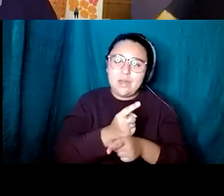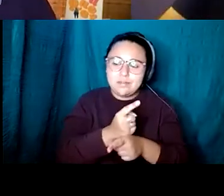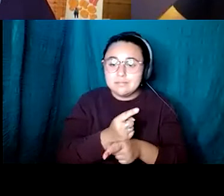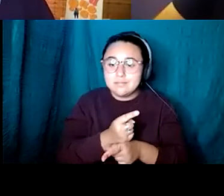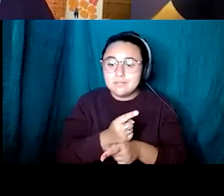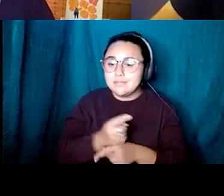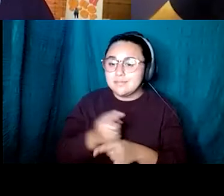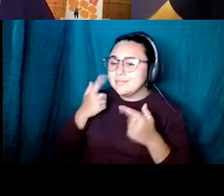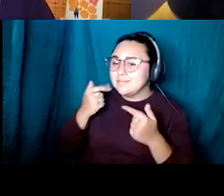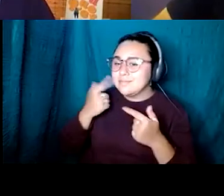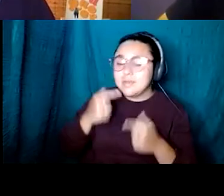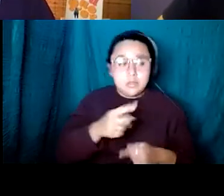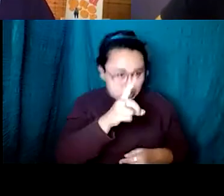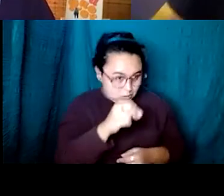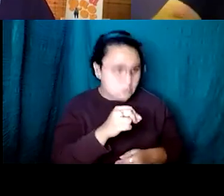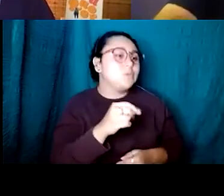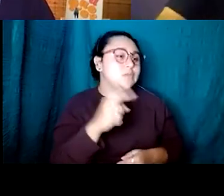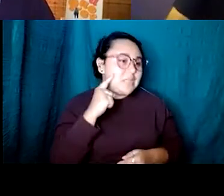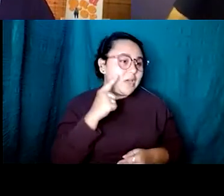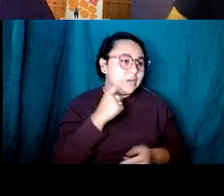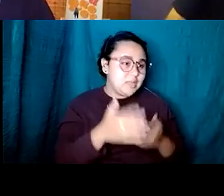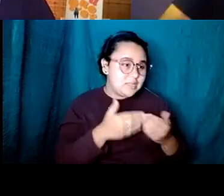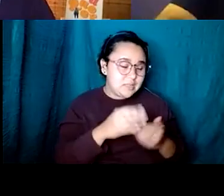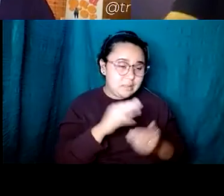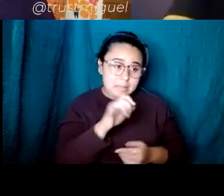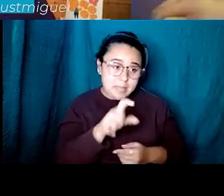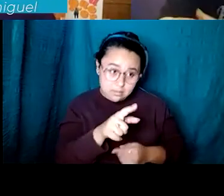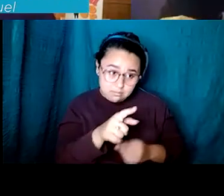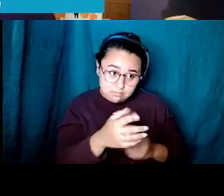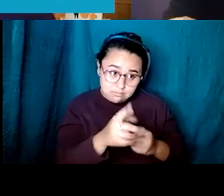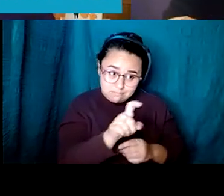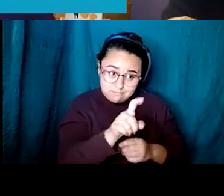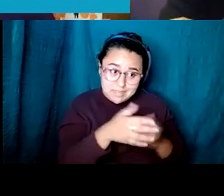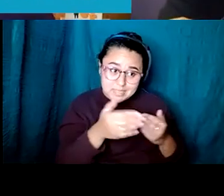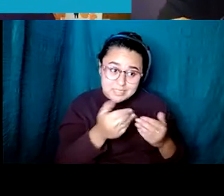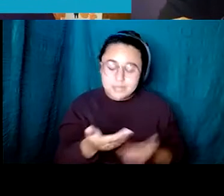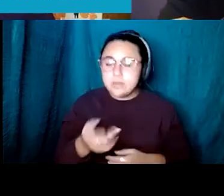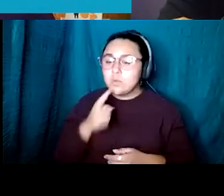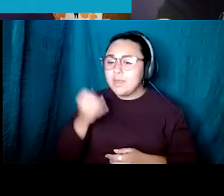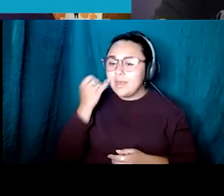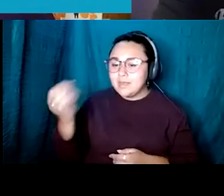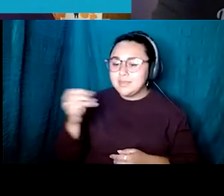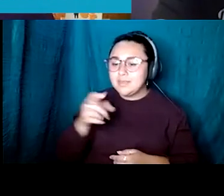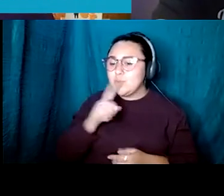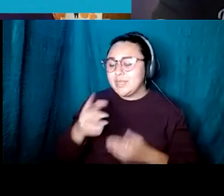It does make it sound so easy. Miguel, was it easy? The idea was really